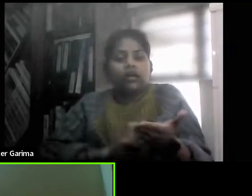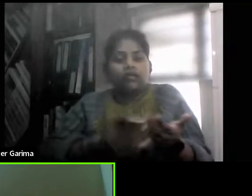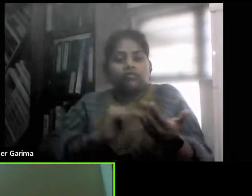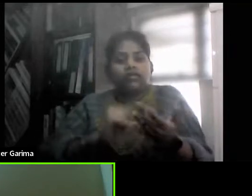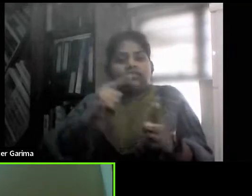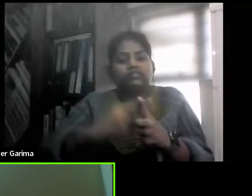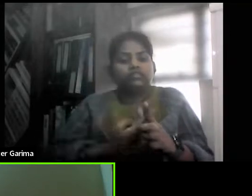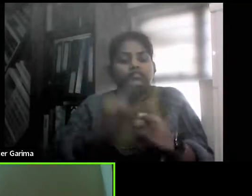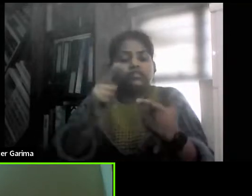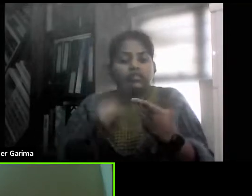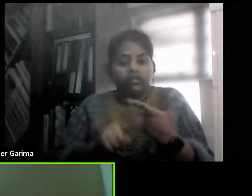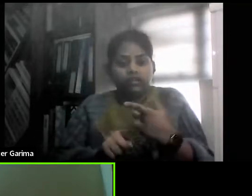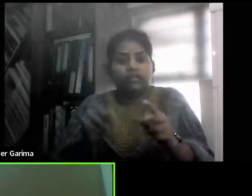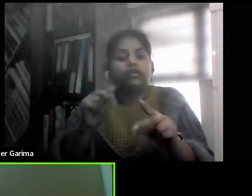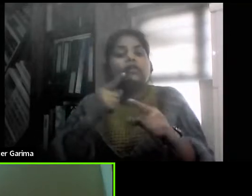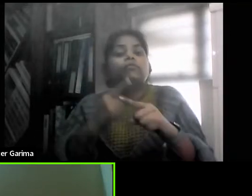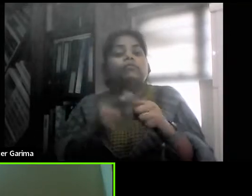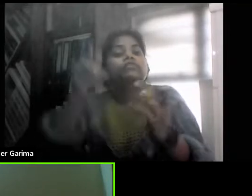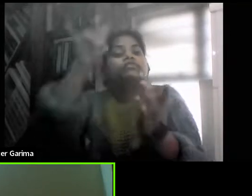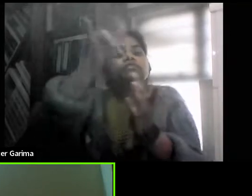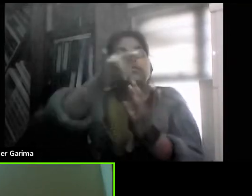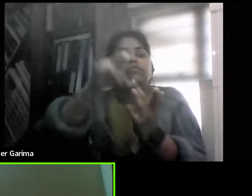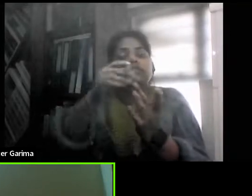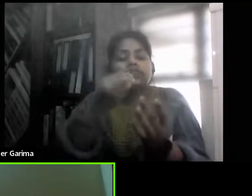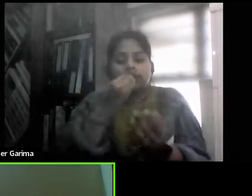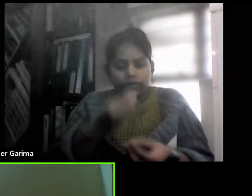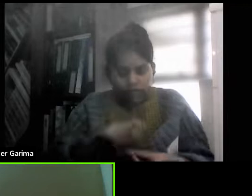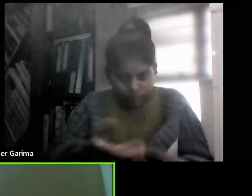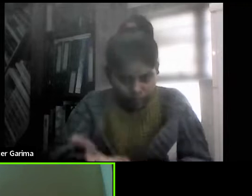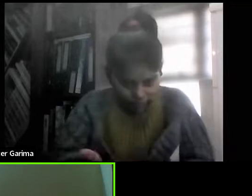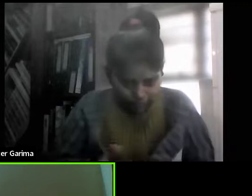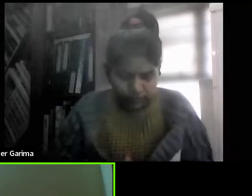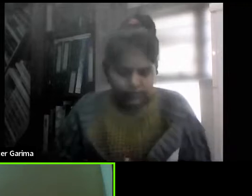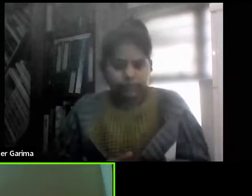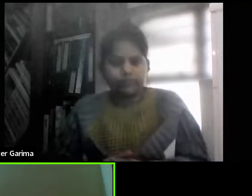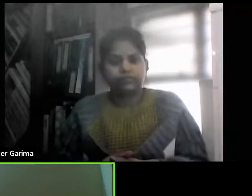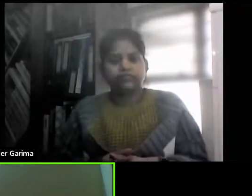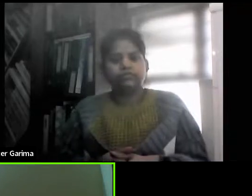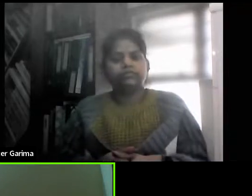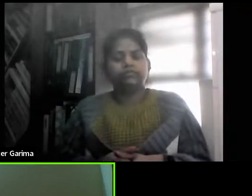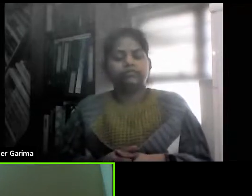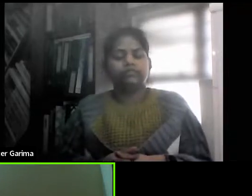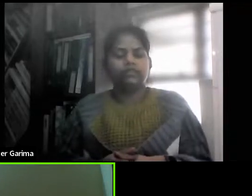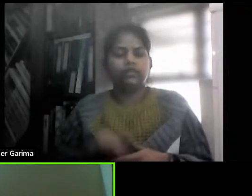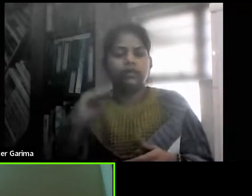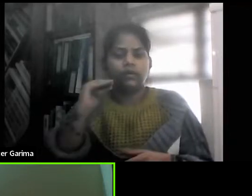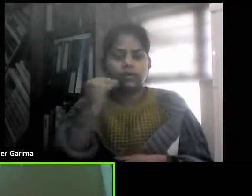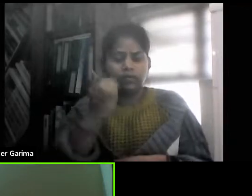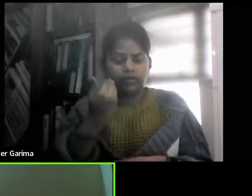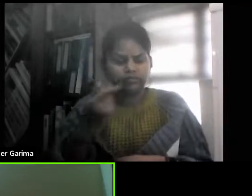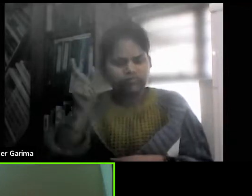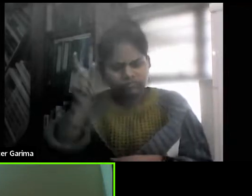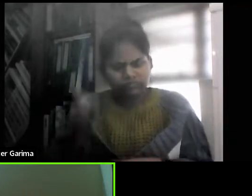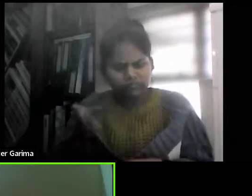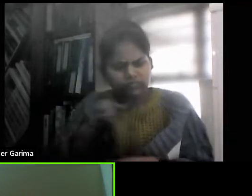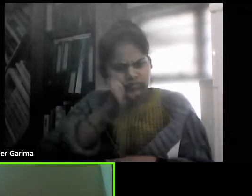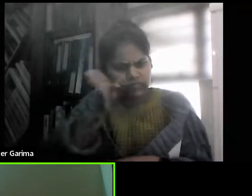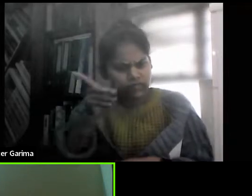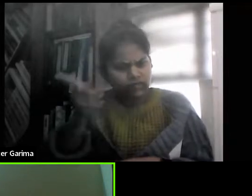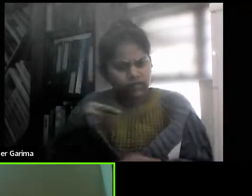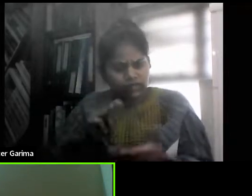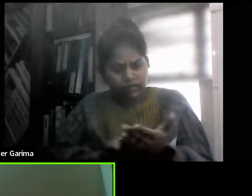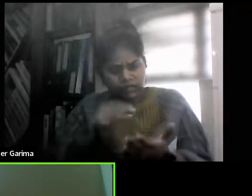meals by the late Ms. Jayalalitha. So now, when Kalinga was there, he had the ministry in